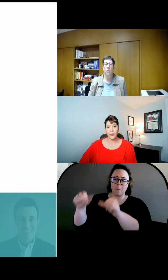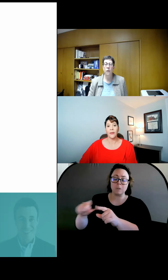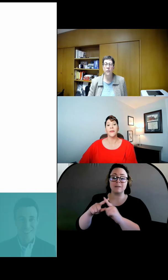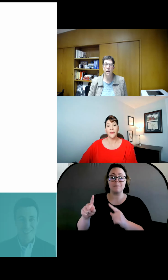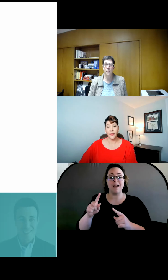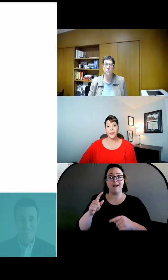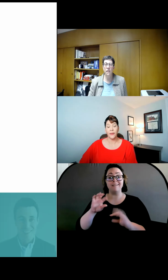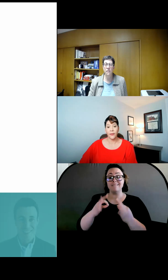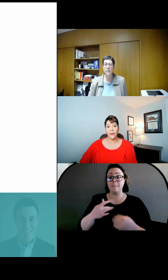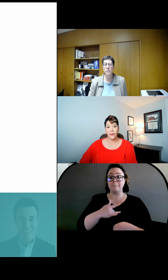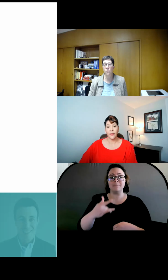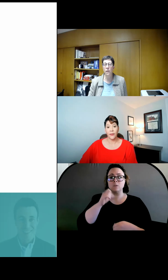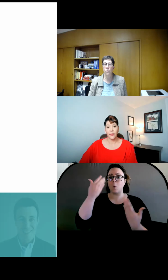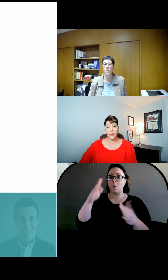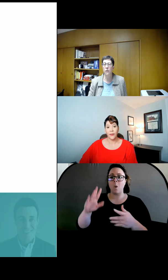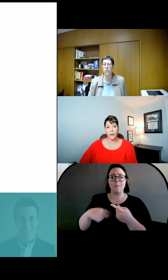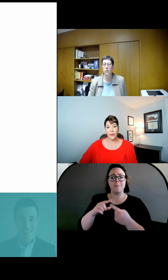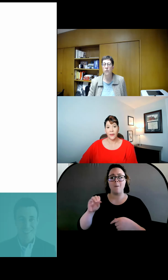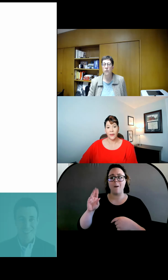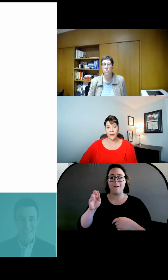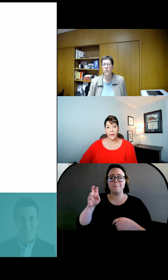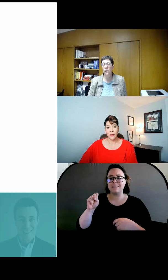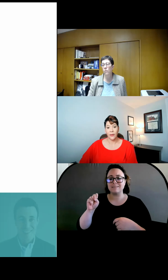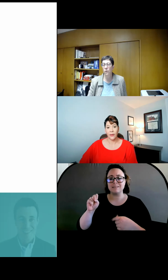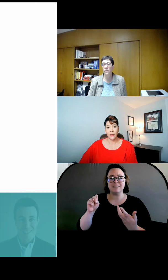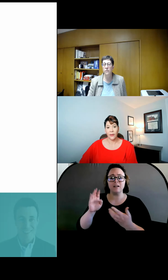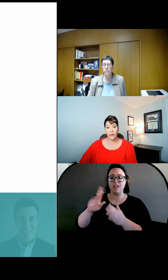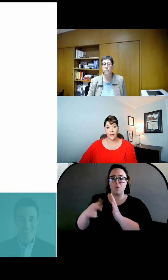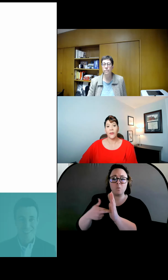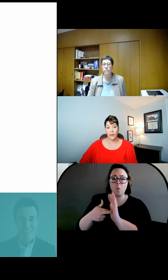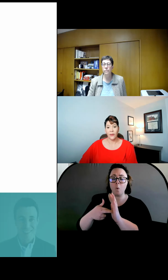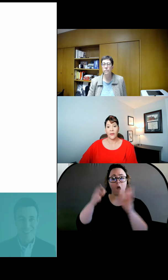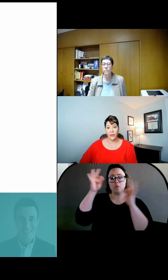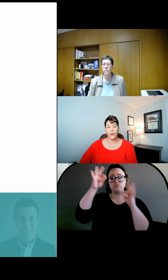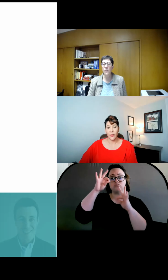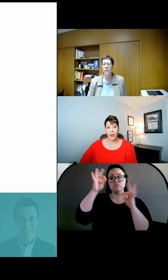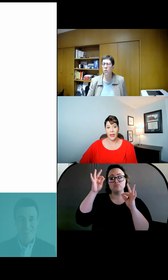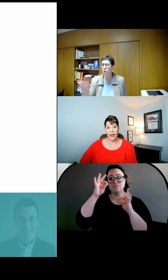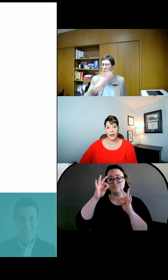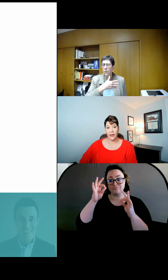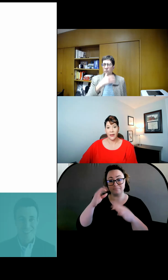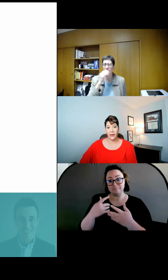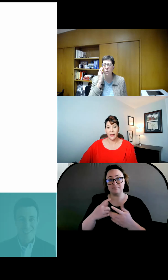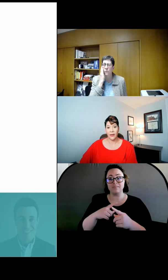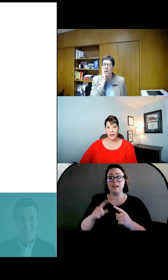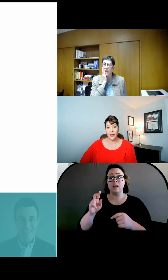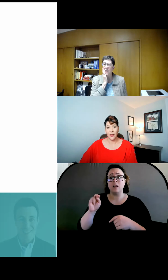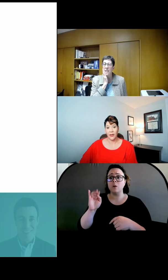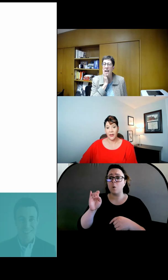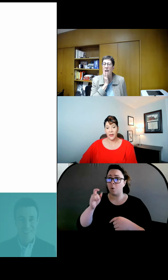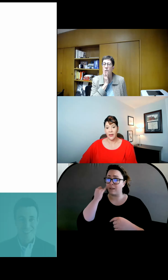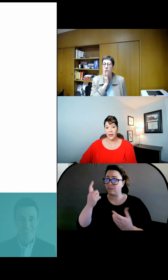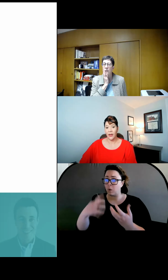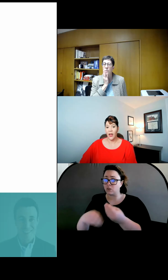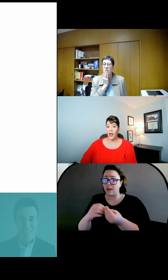aware that Ombudsman exists and what their role is. And Nicole, I would invite you if you have anything